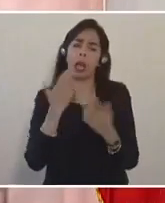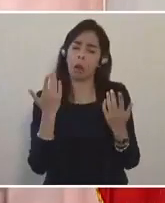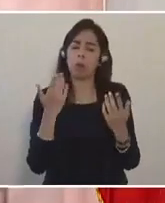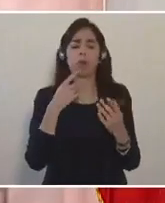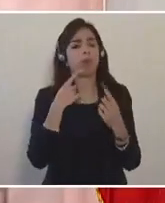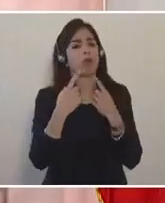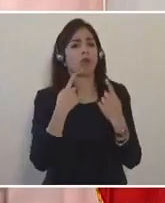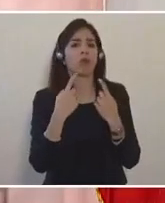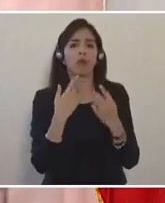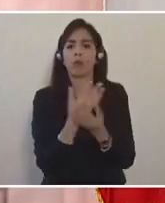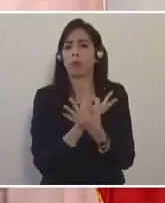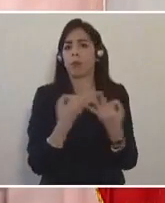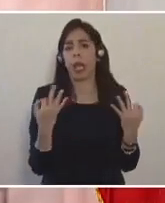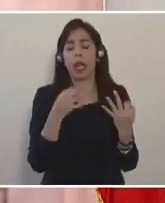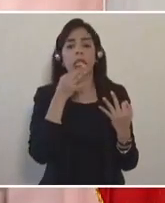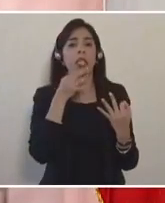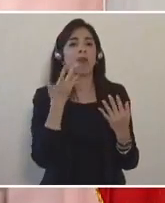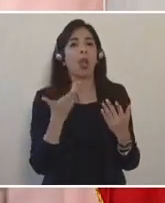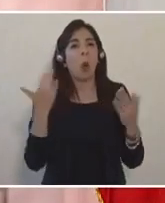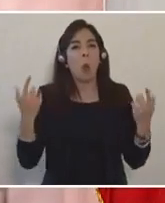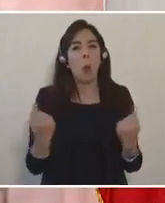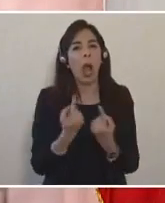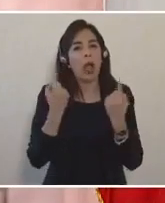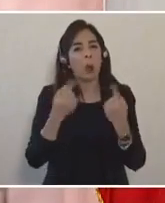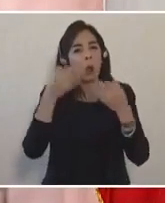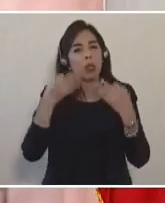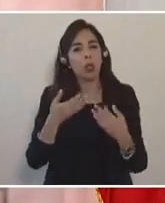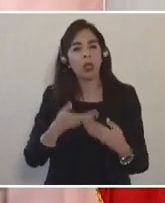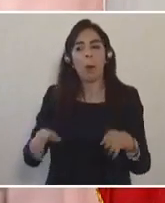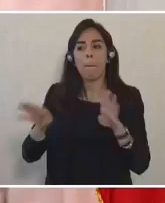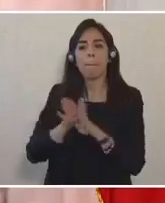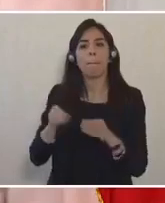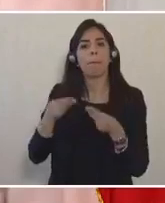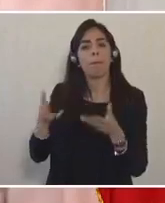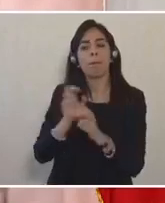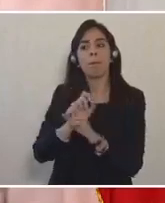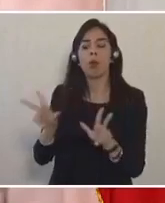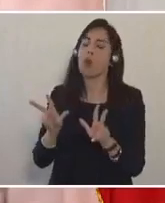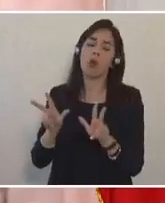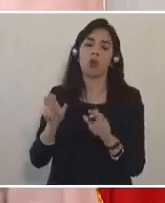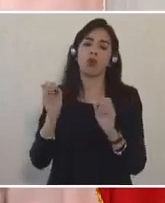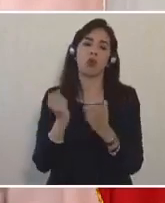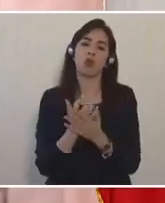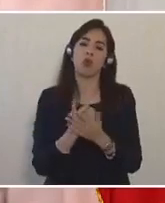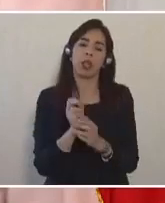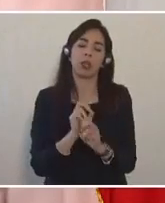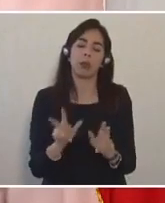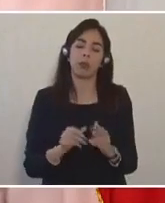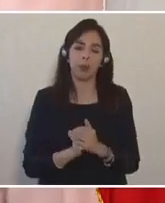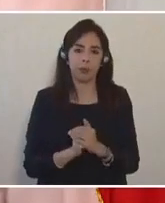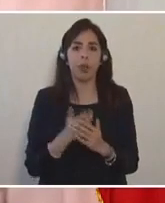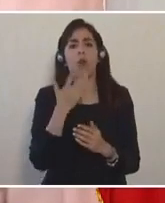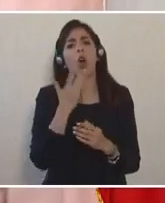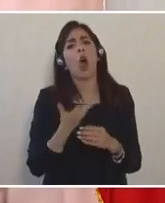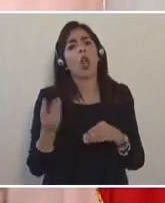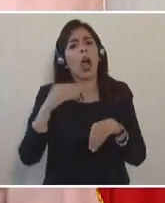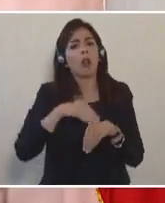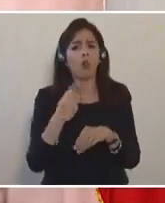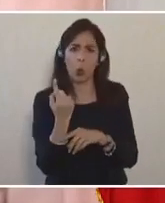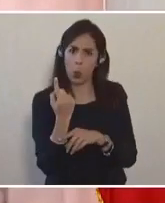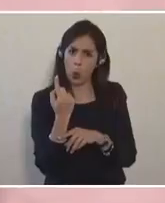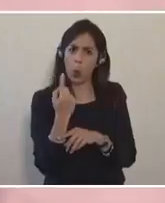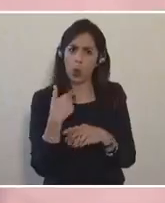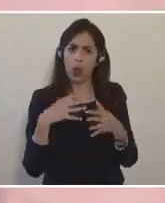make another point on this. It's, I wouldn't say easy, but it's,